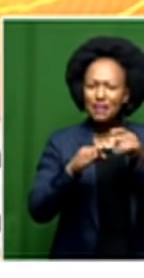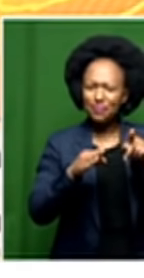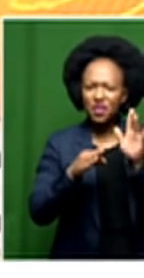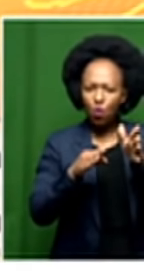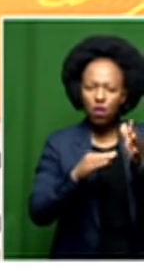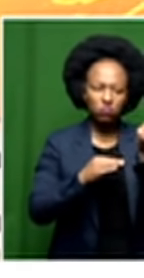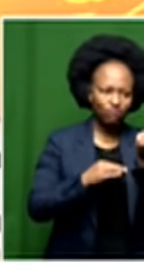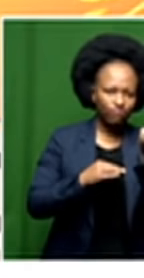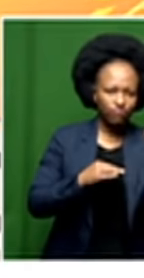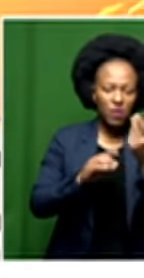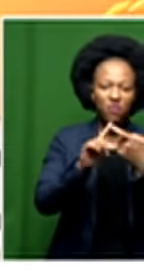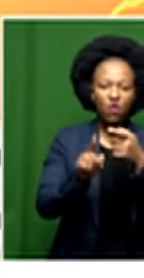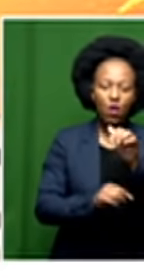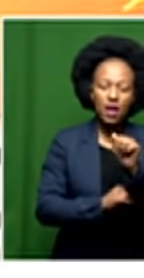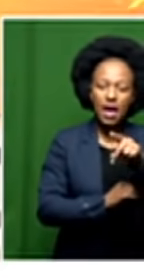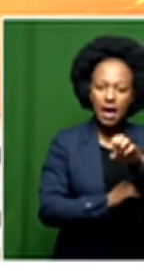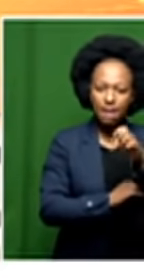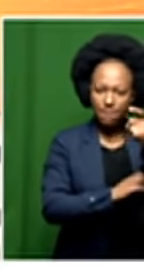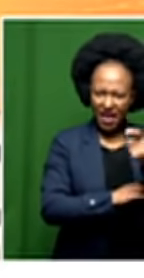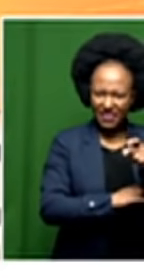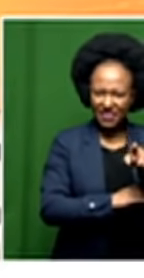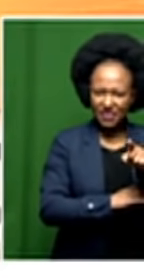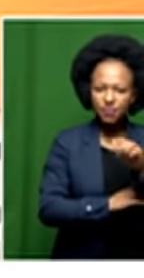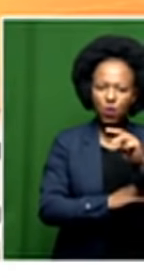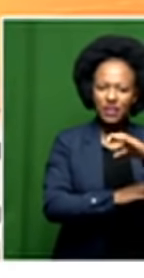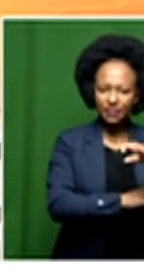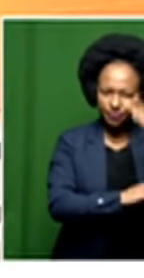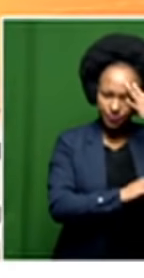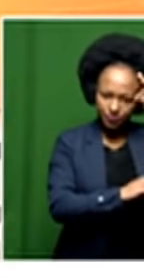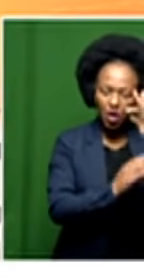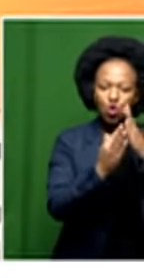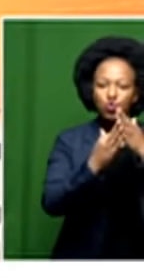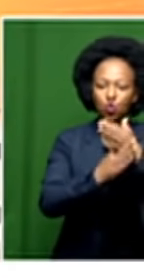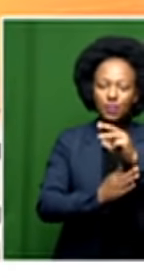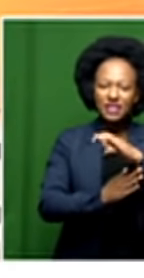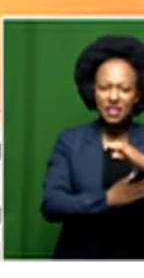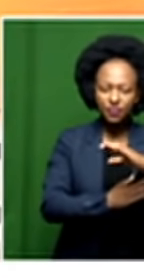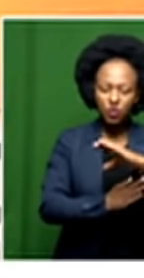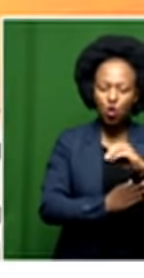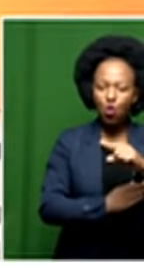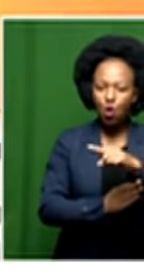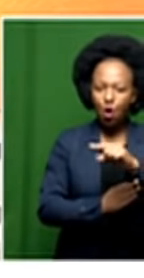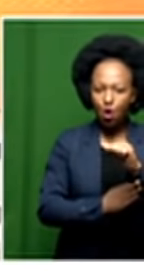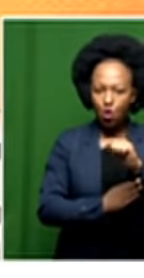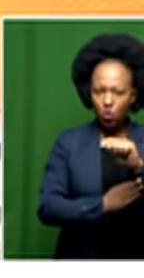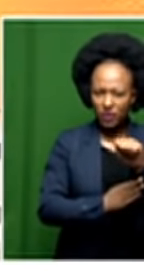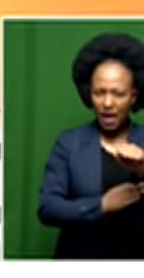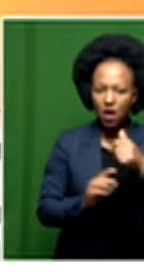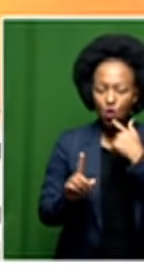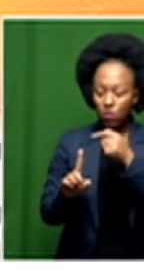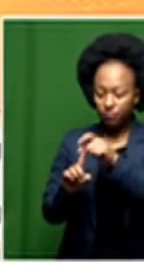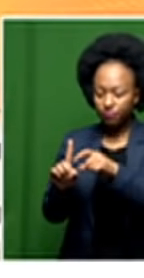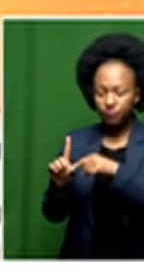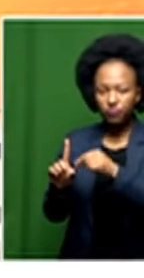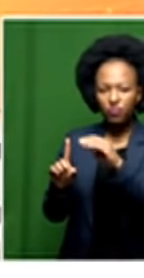the Apex Court. The Western Cape government, through its MEC of COGTA, Anton Bredell, in his capacity as the